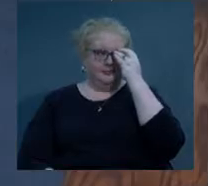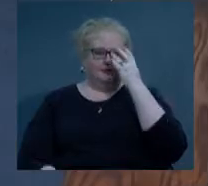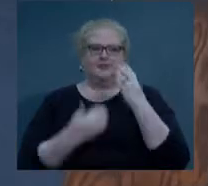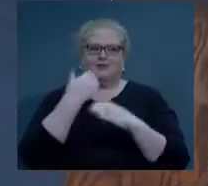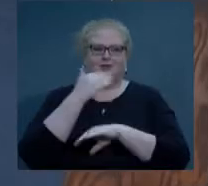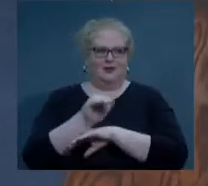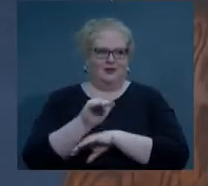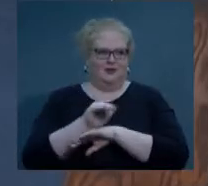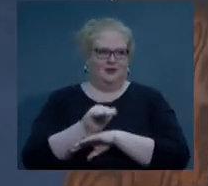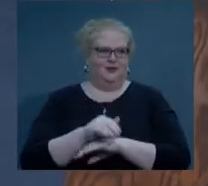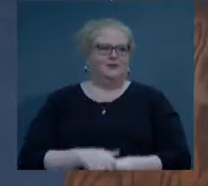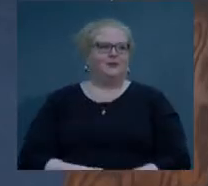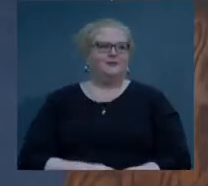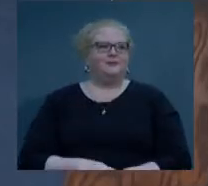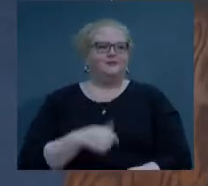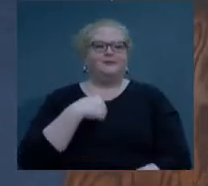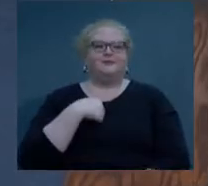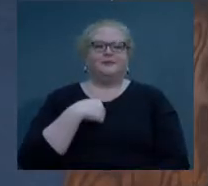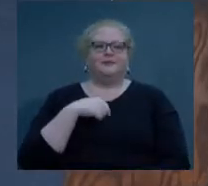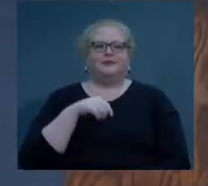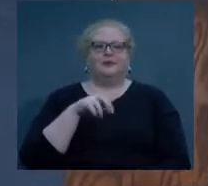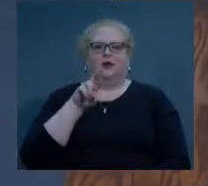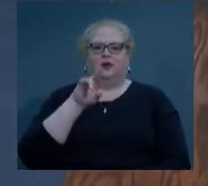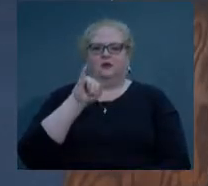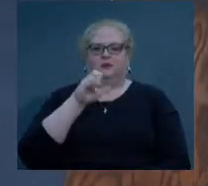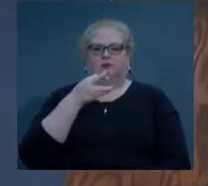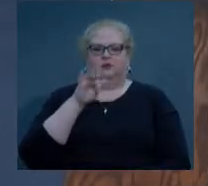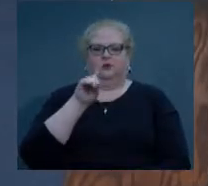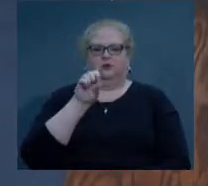Good evening. I'm Erica Richardson, and I do